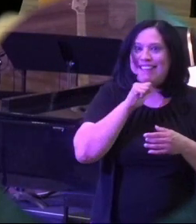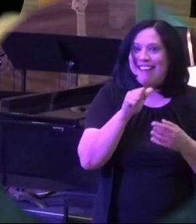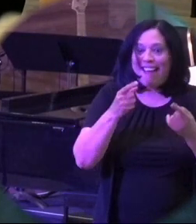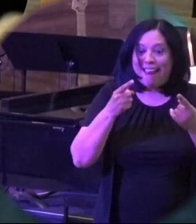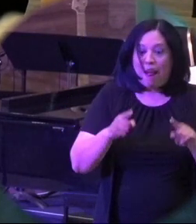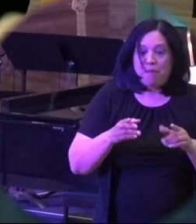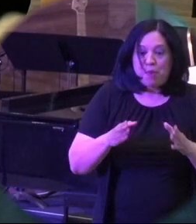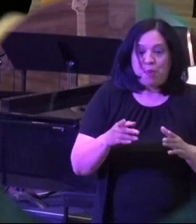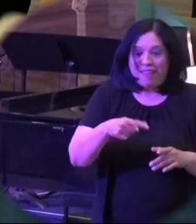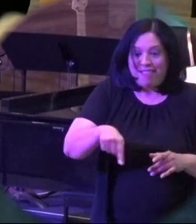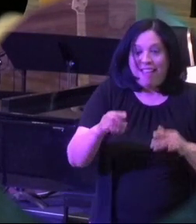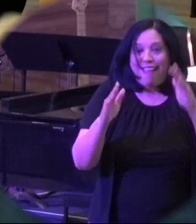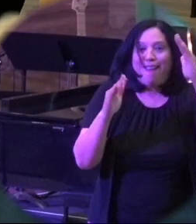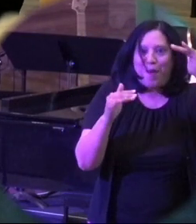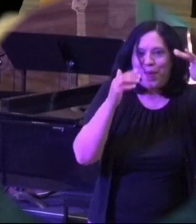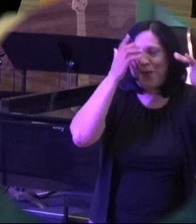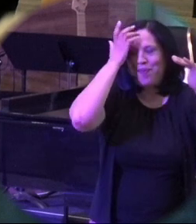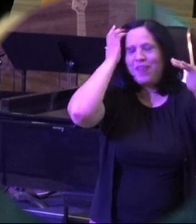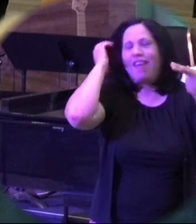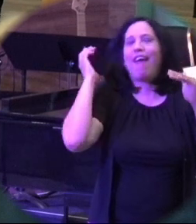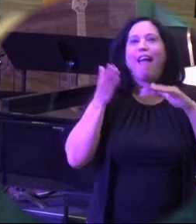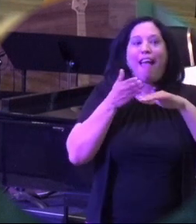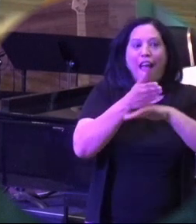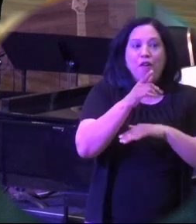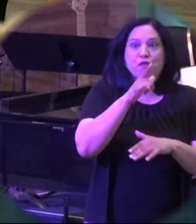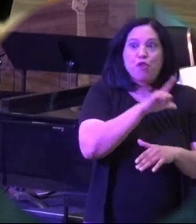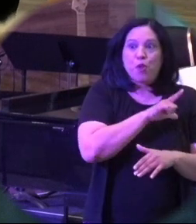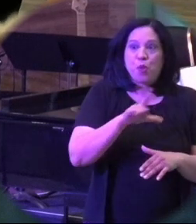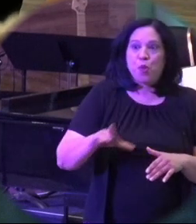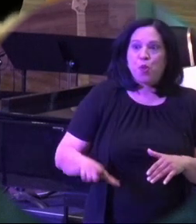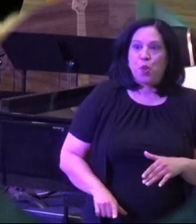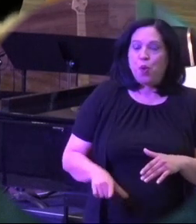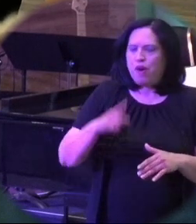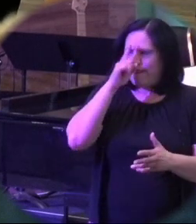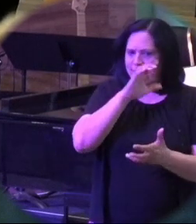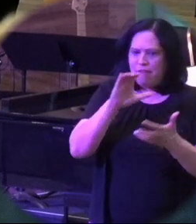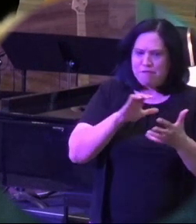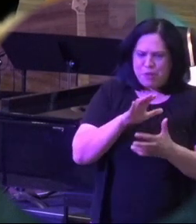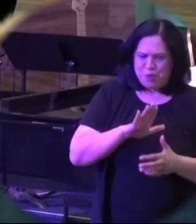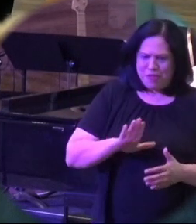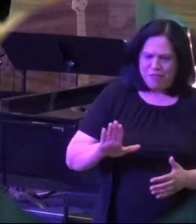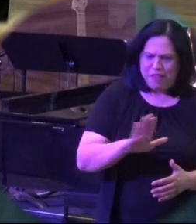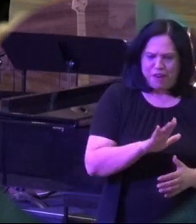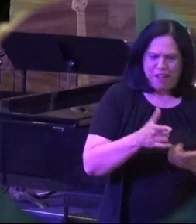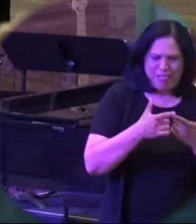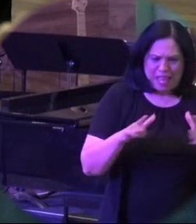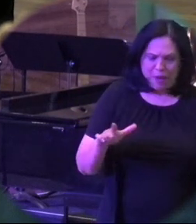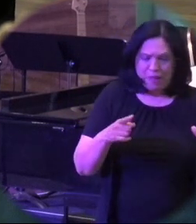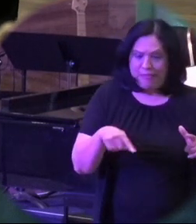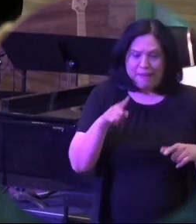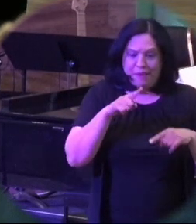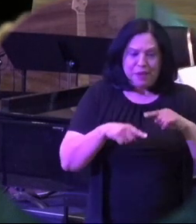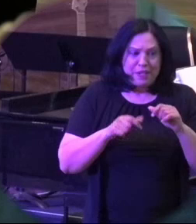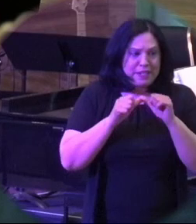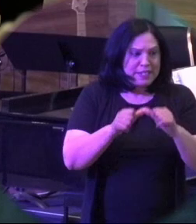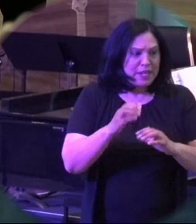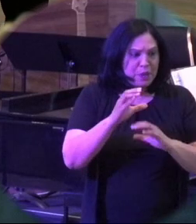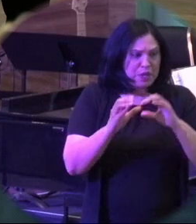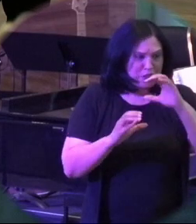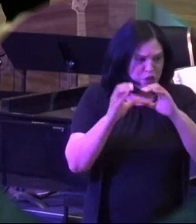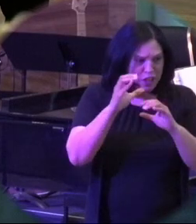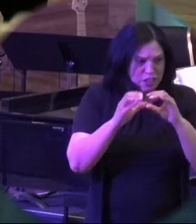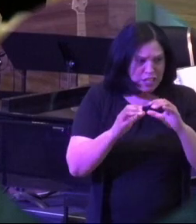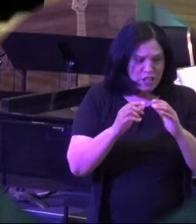the way they had hoped. Because after the Lord confused their languages, they couldn't continue the construction project. And look what verses 8 and 9